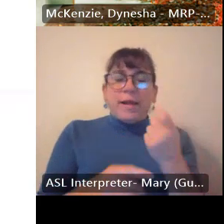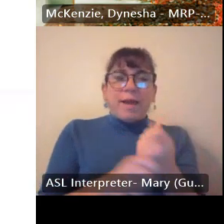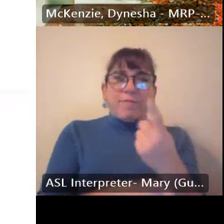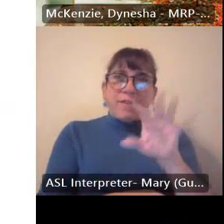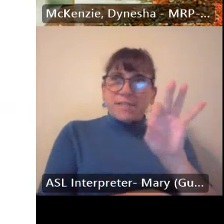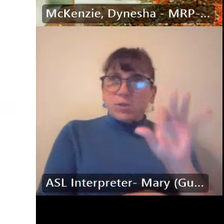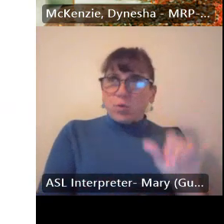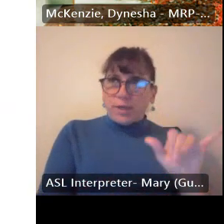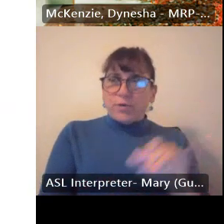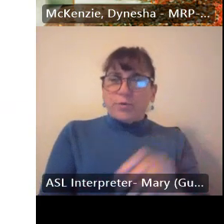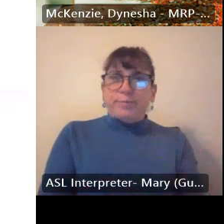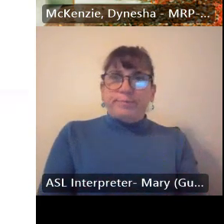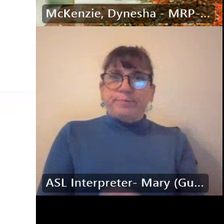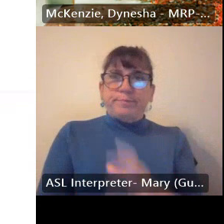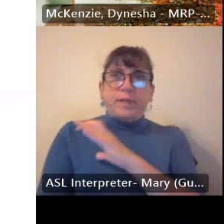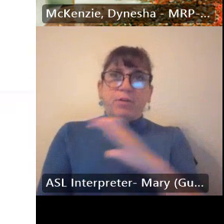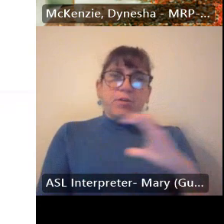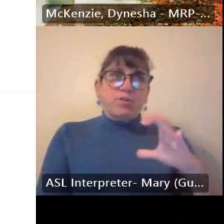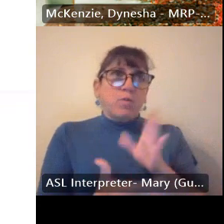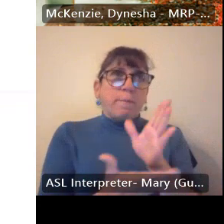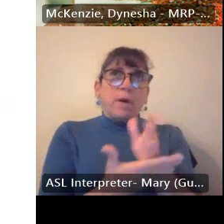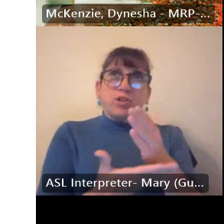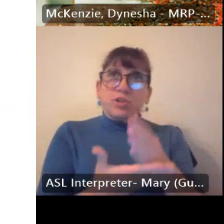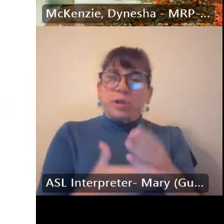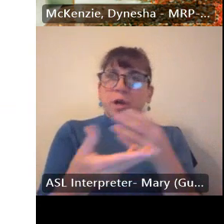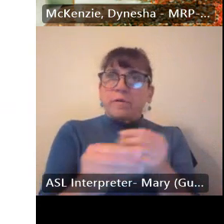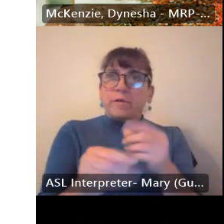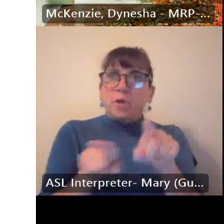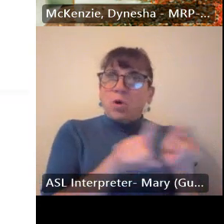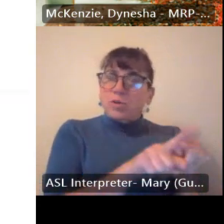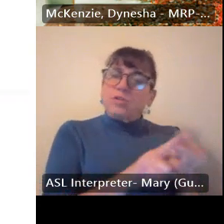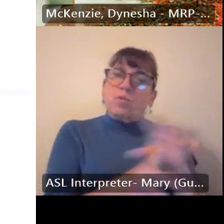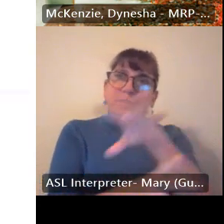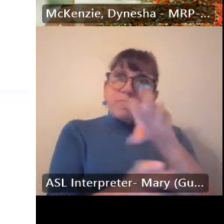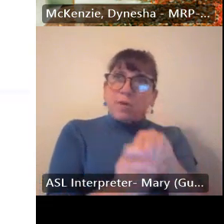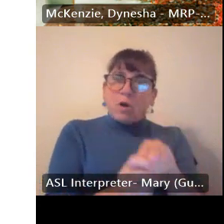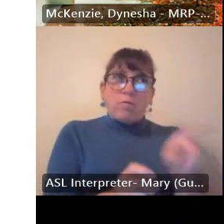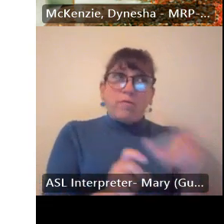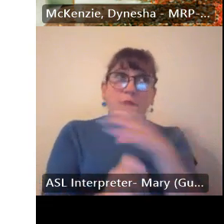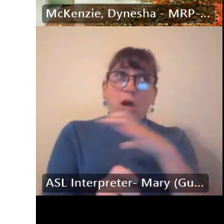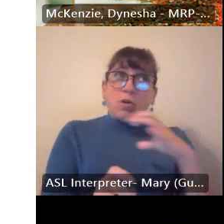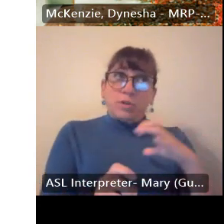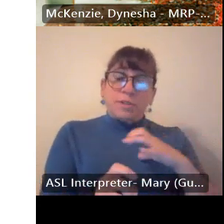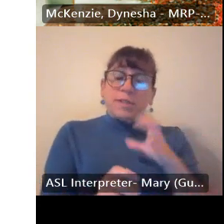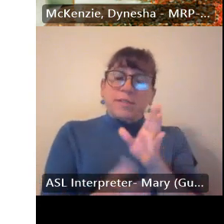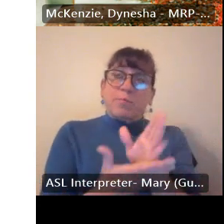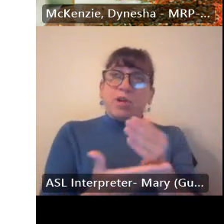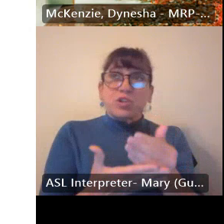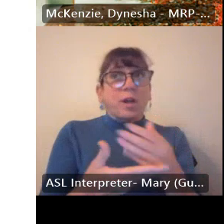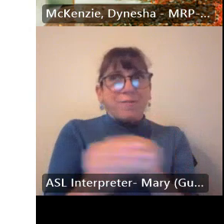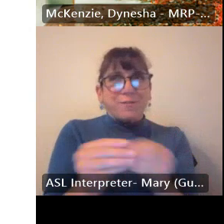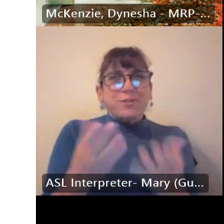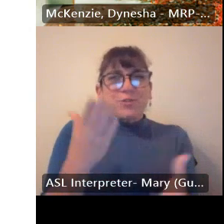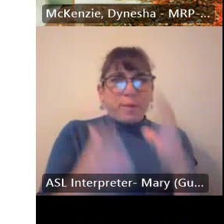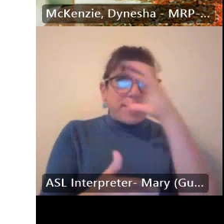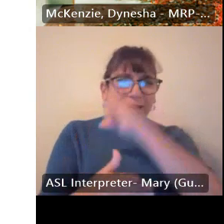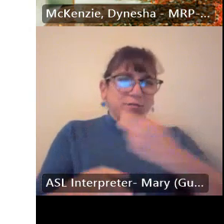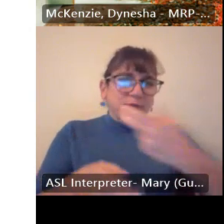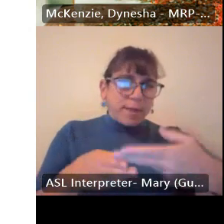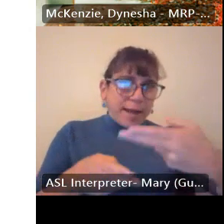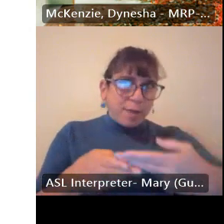The Congressional Budget Office also plays a role. They are Congress's Budget Office, as you might guess from the name of